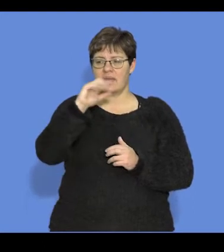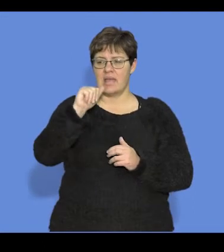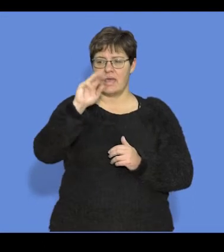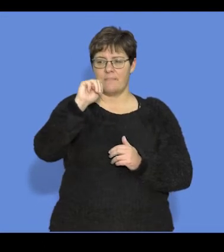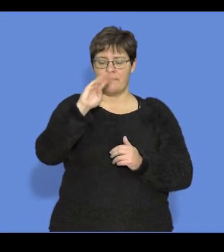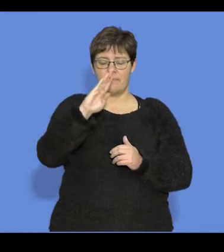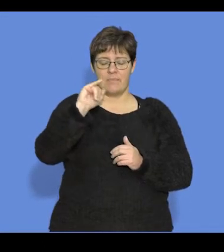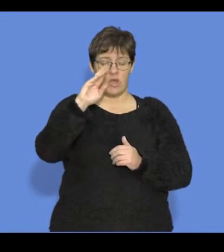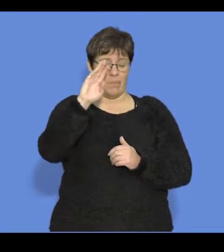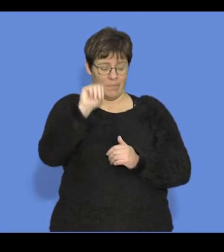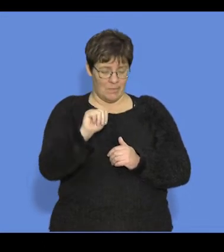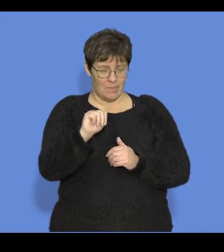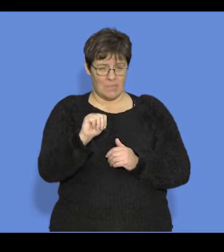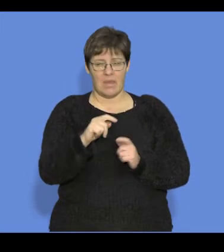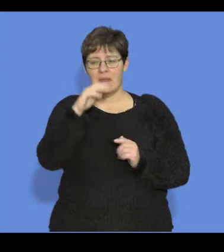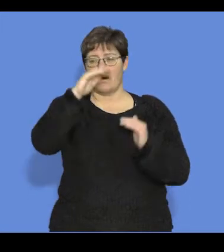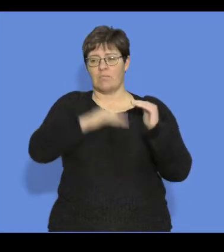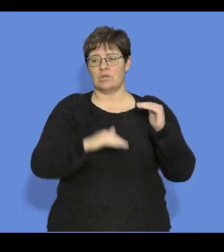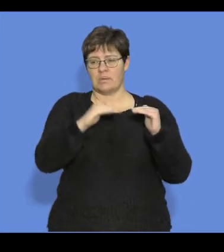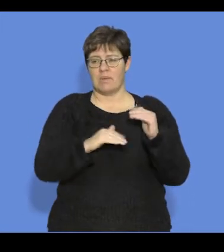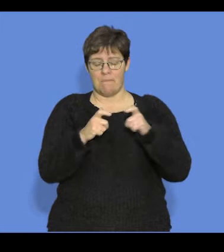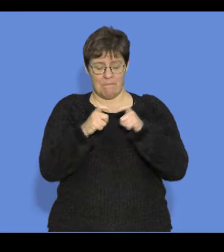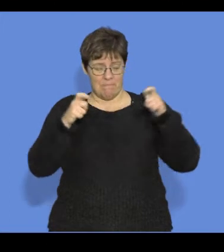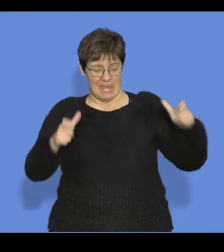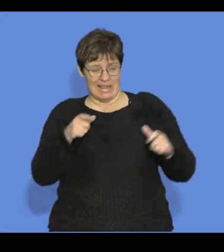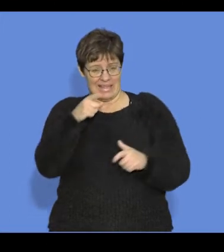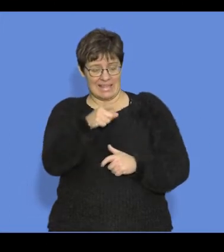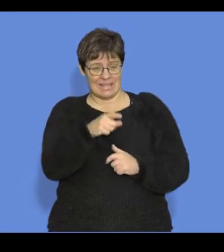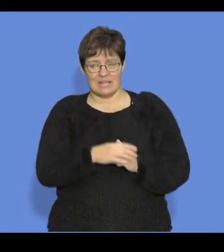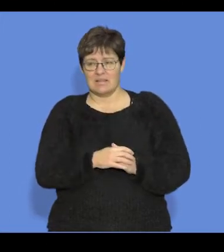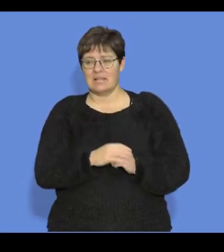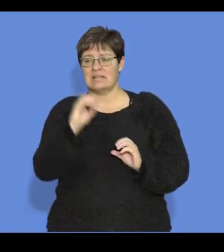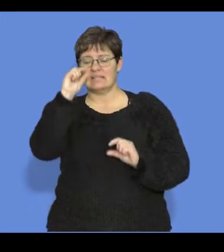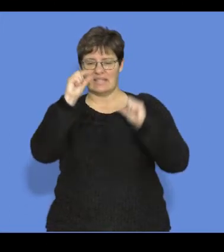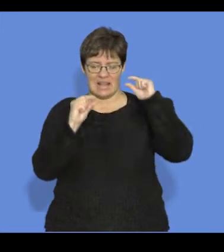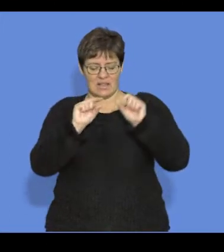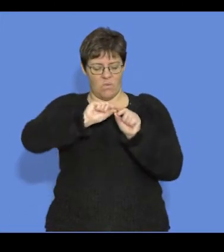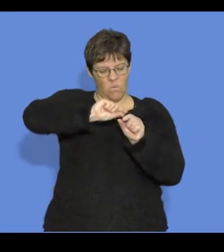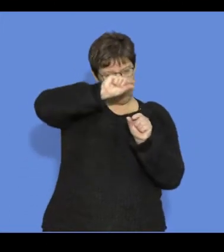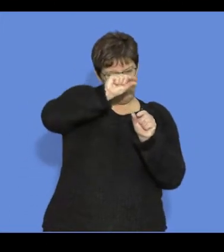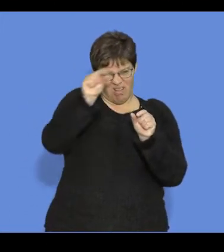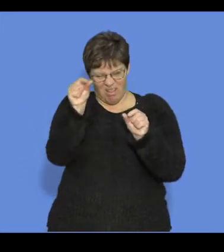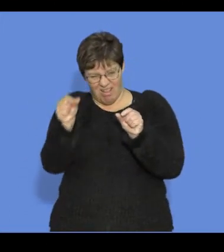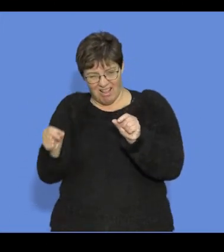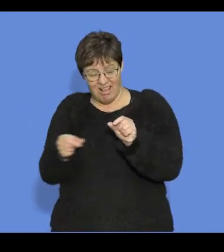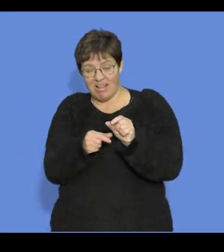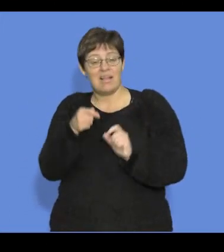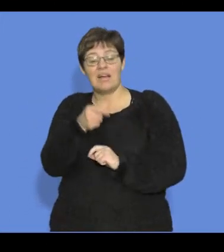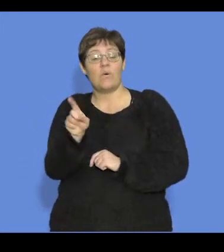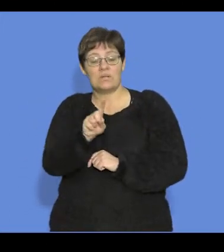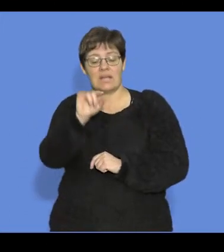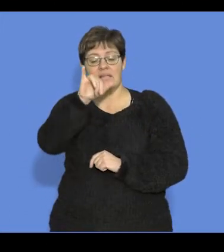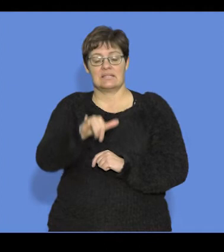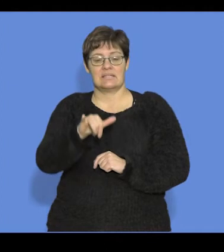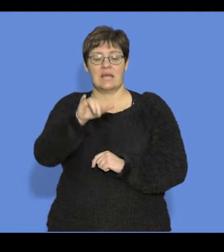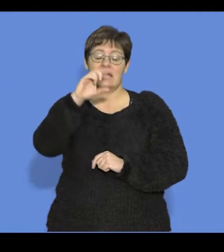at the bottom, our very, very big cells with thick walls, which are your xylem